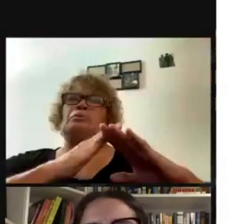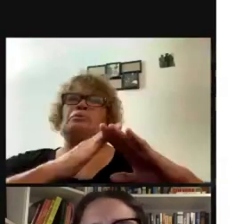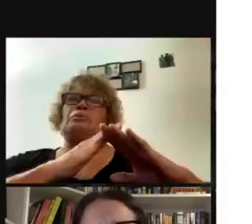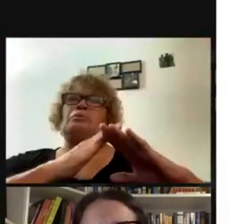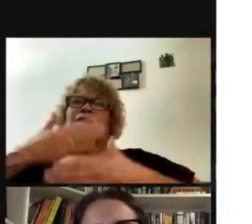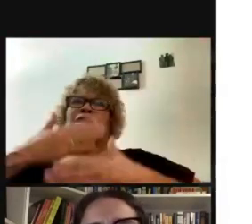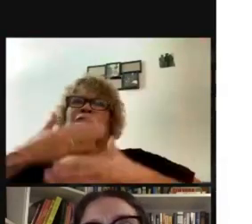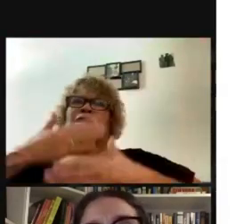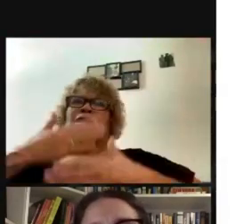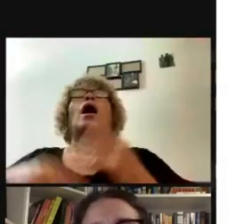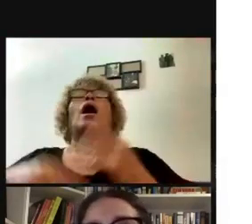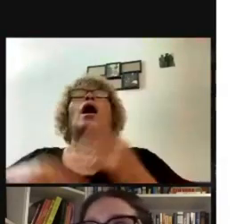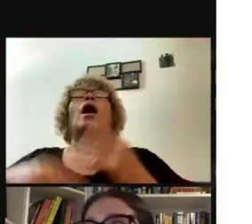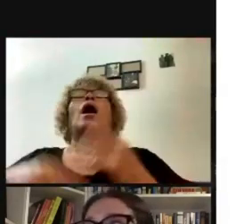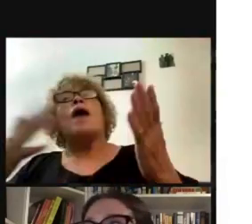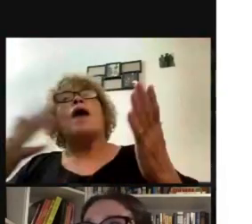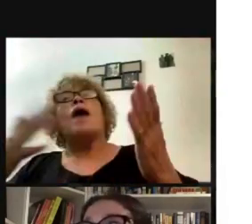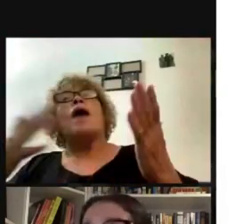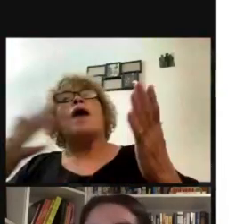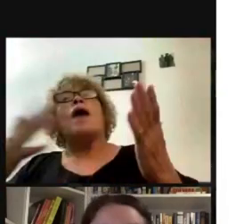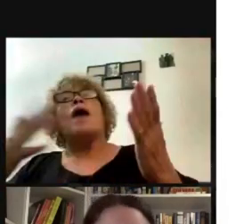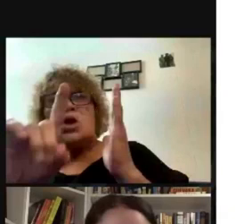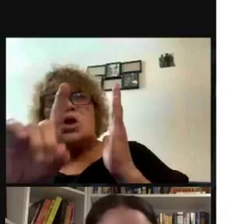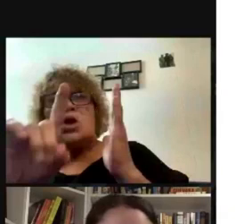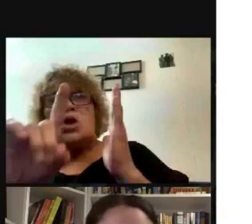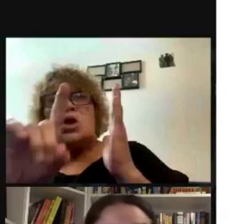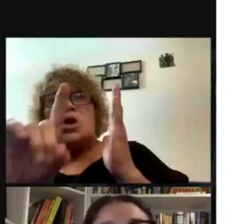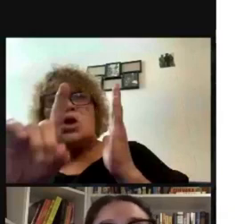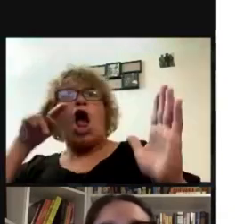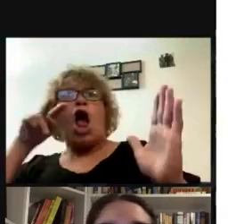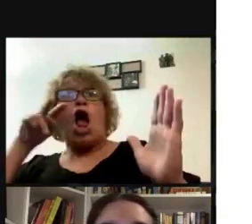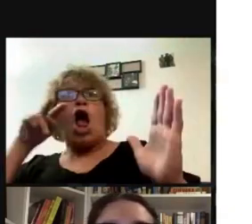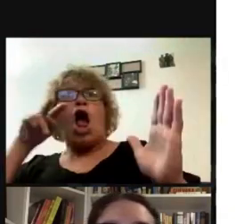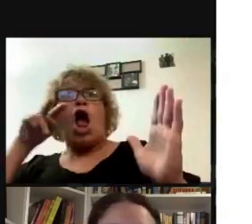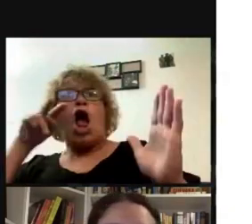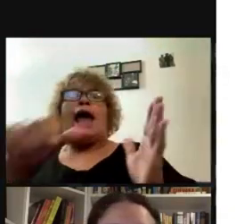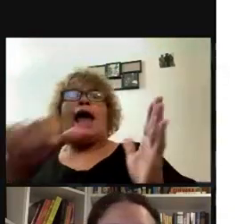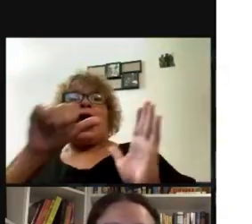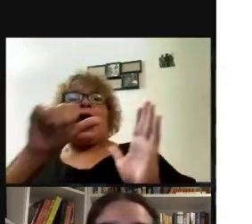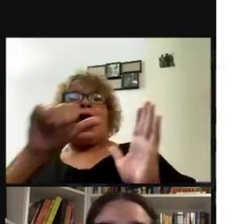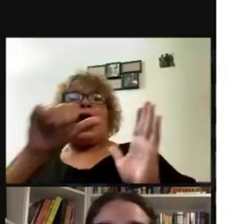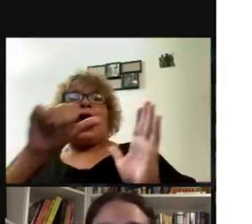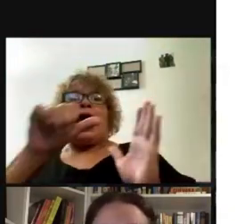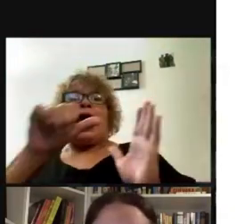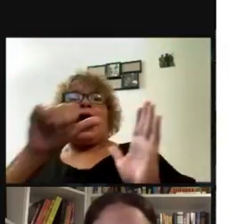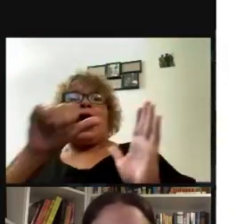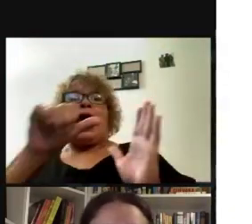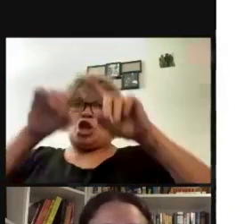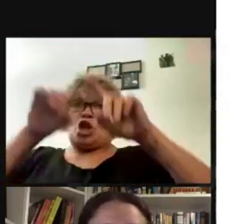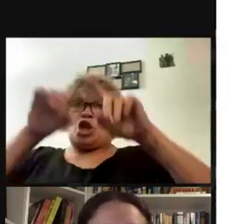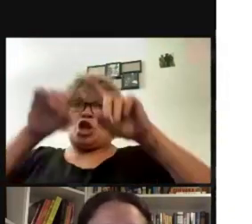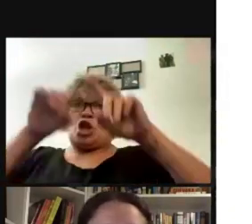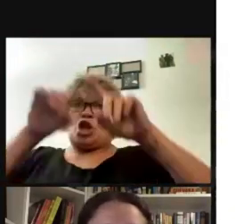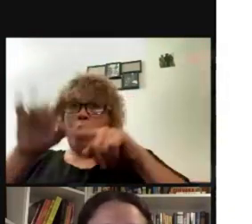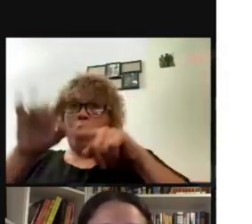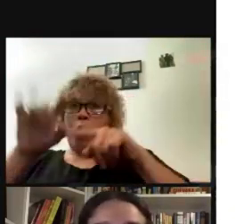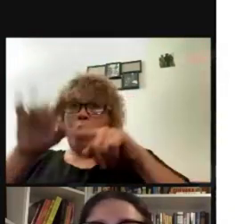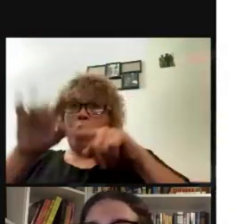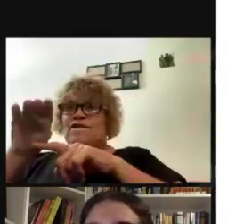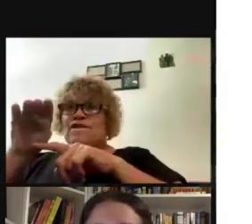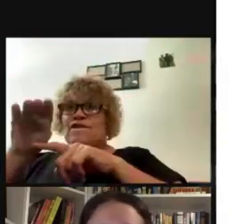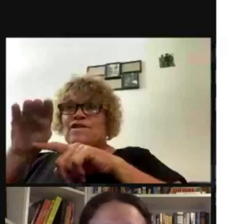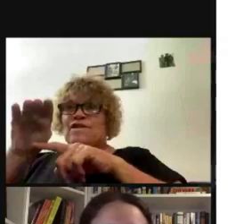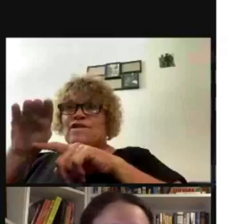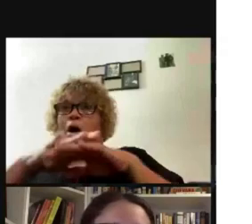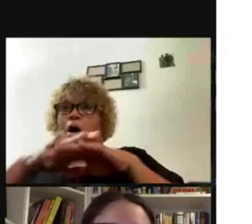a lot of my research, I look at things like these sterilization request forms that are shown on this slide,